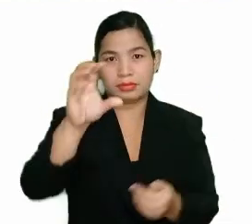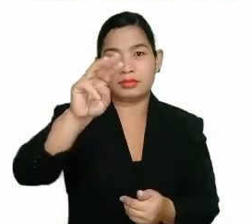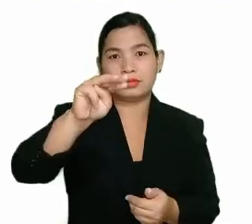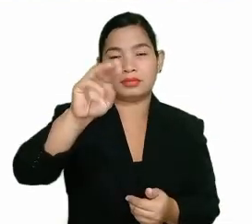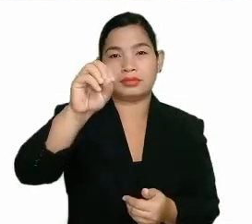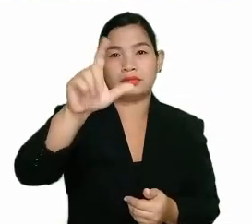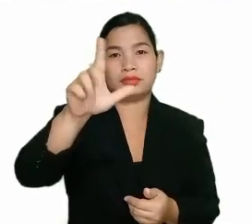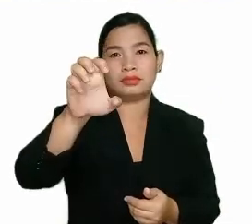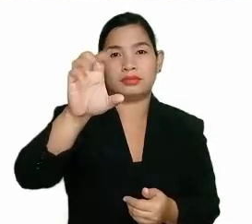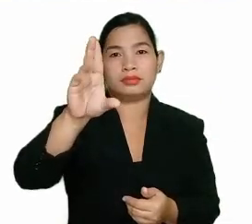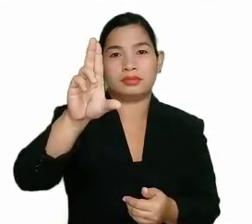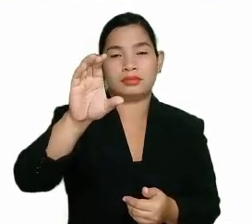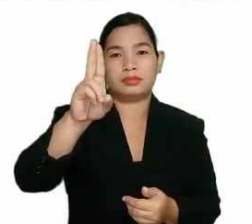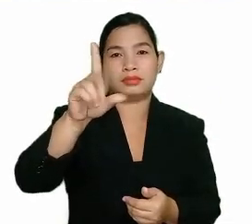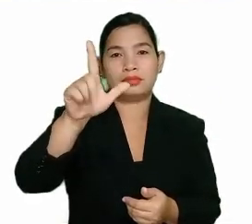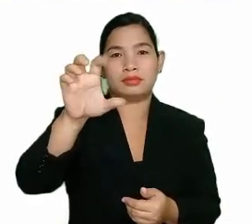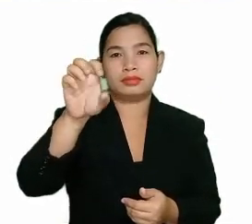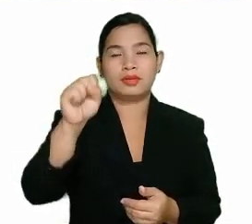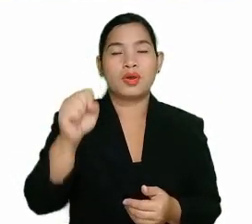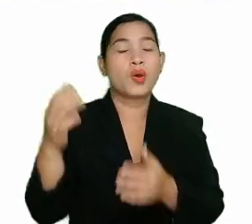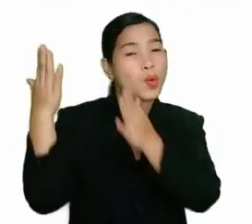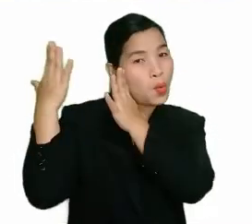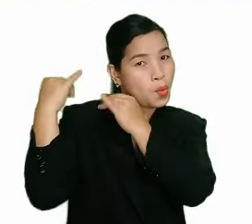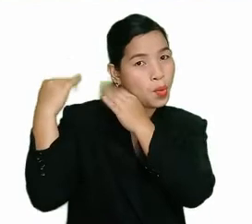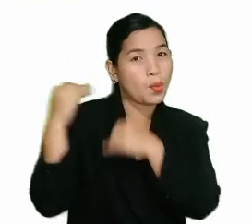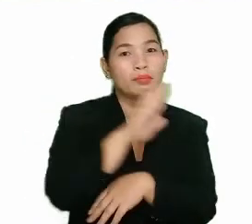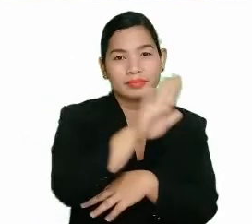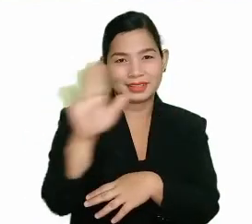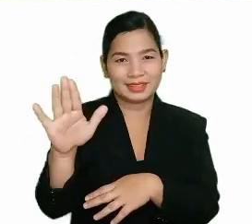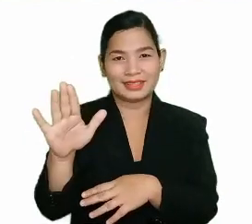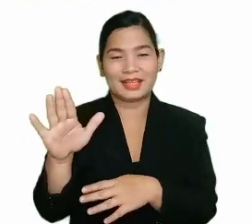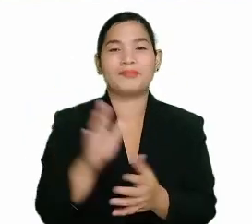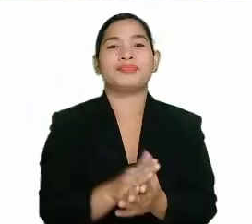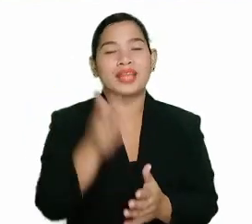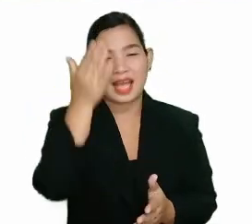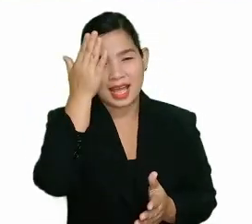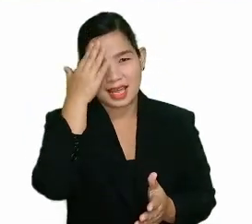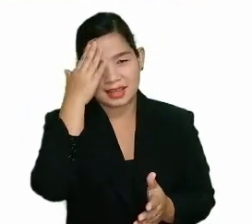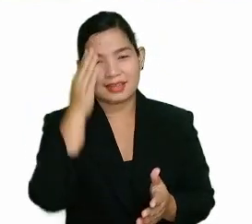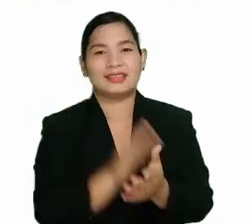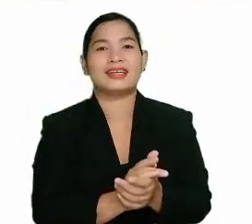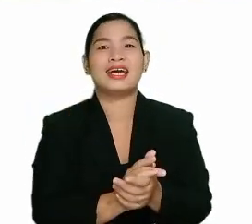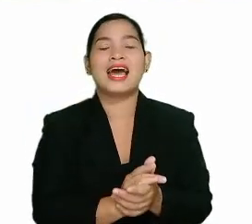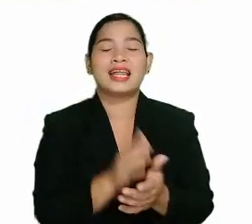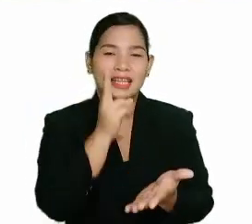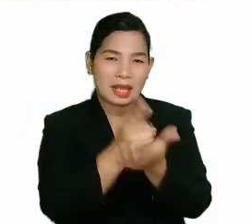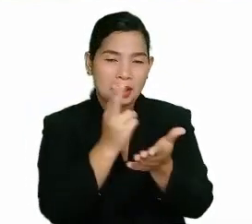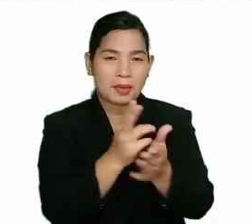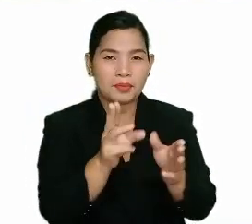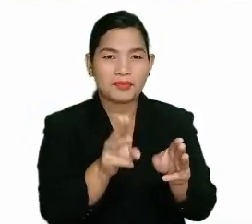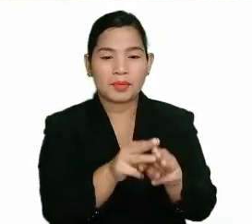a lot. I am hoping that you were able to keep up with the help of your modules as a